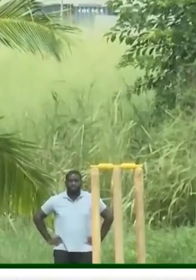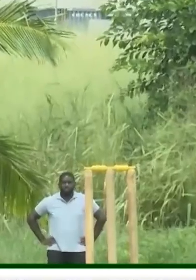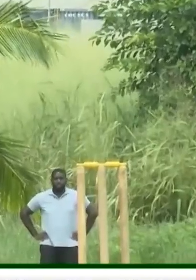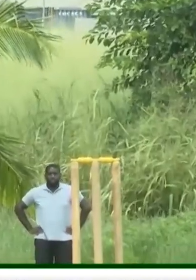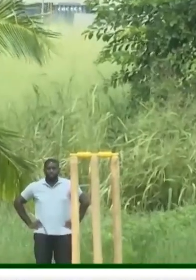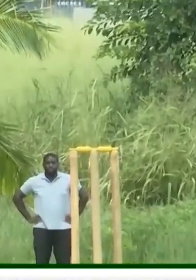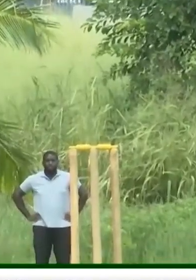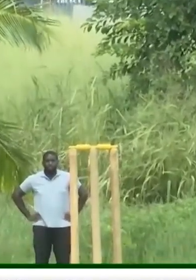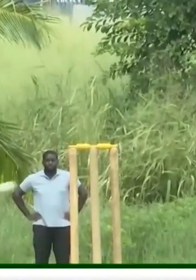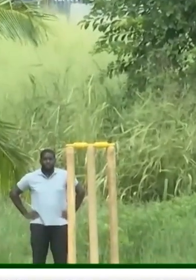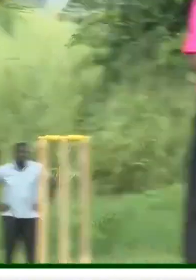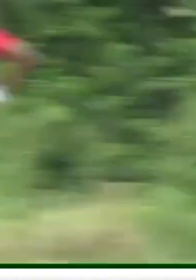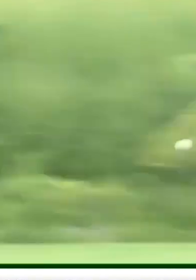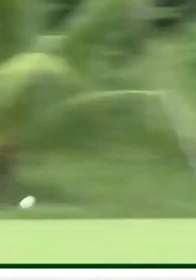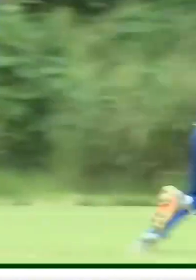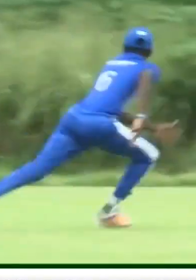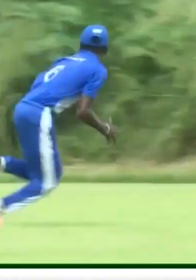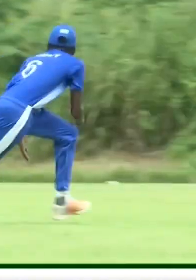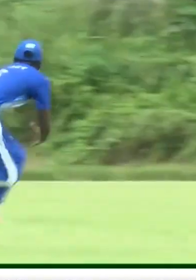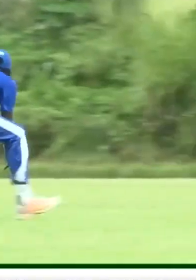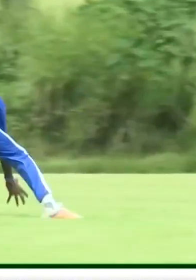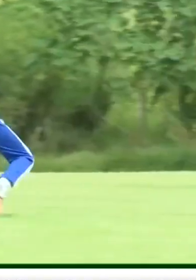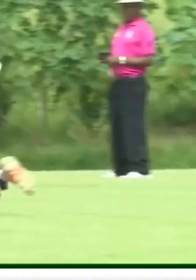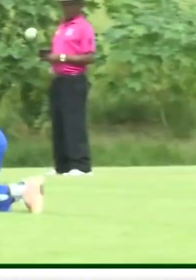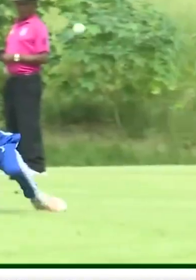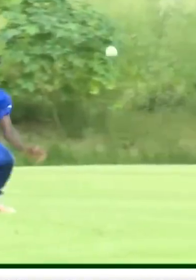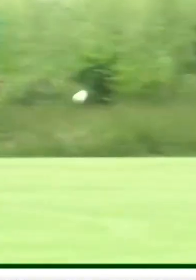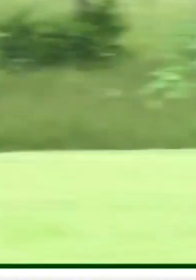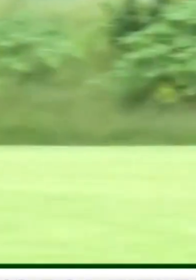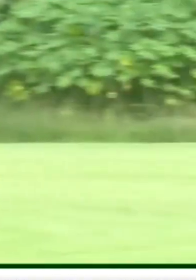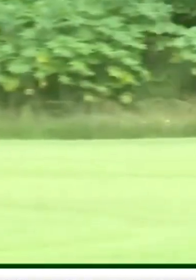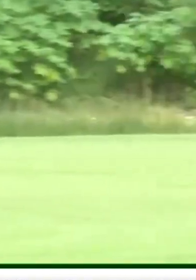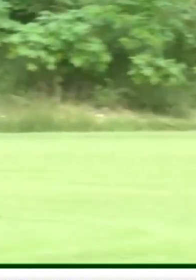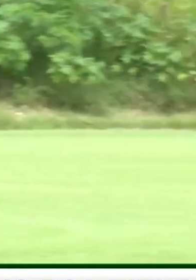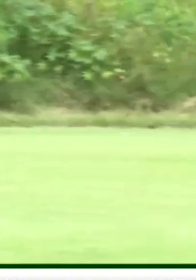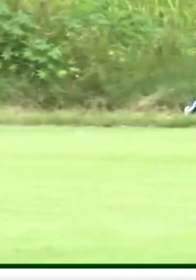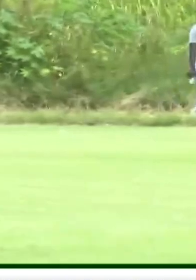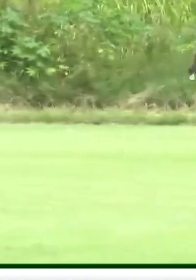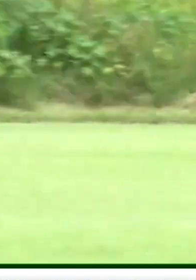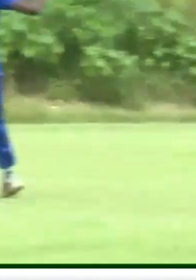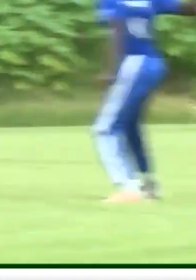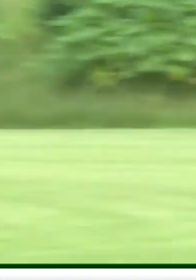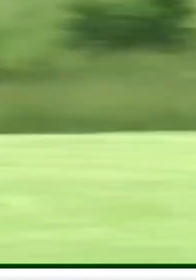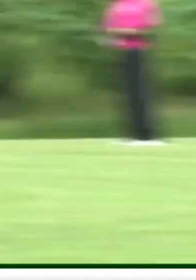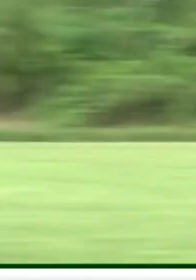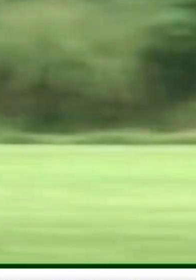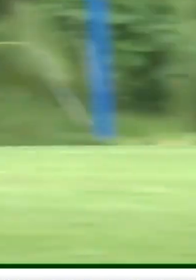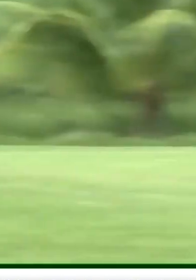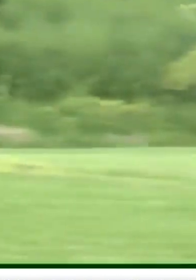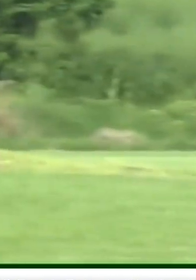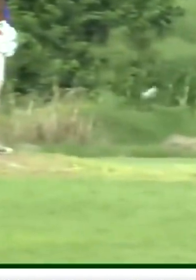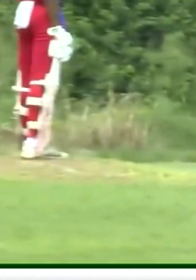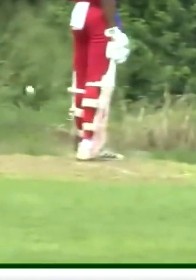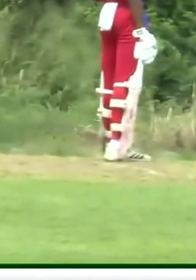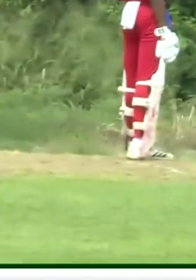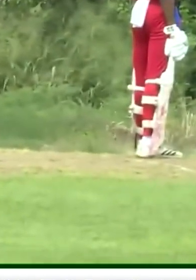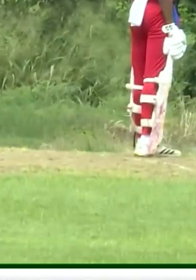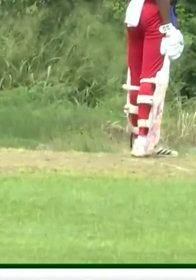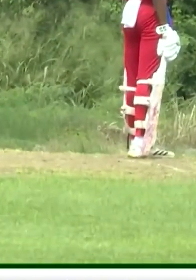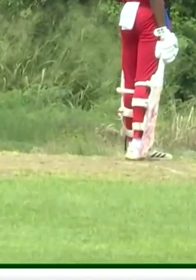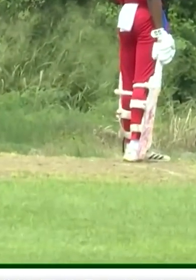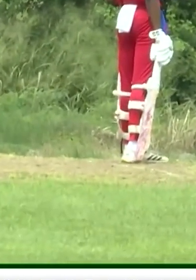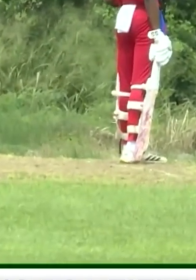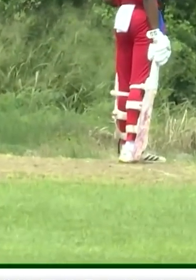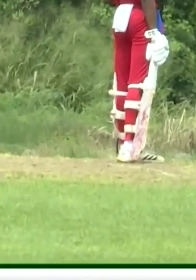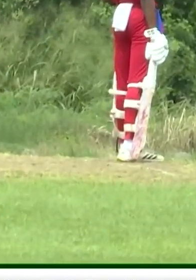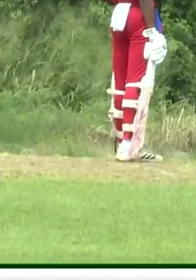now under pressure to put runs on the board and opts for a single. The ball is misfielded and he goes back for a second, but there's a mixer